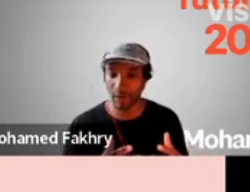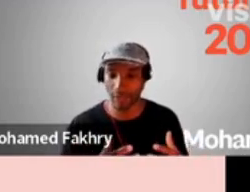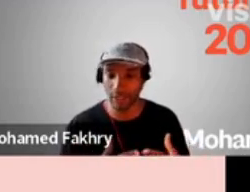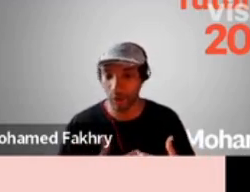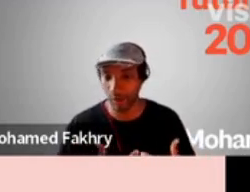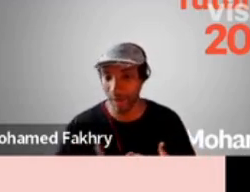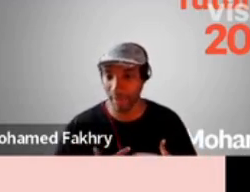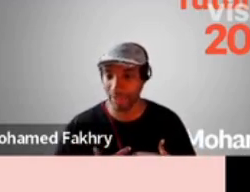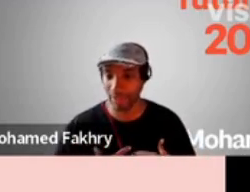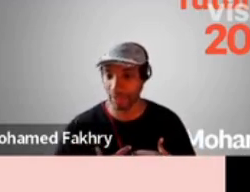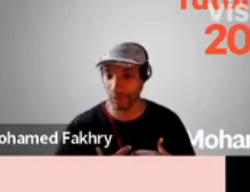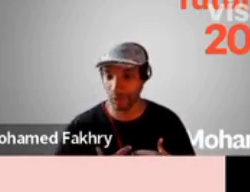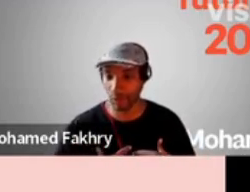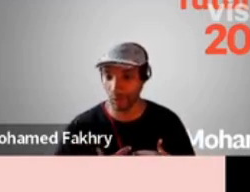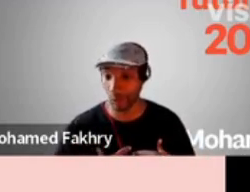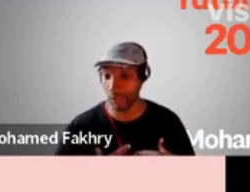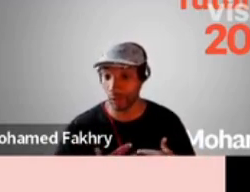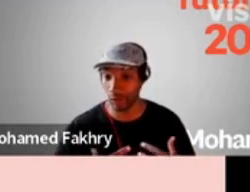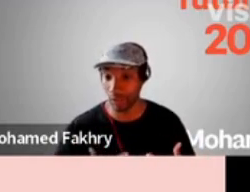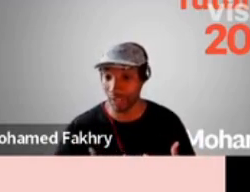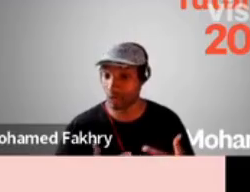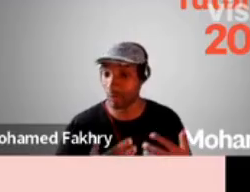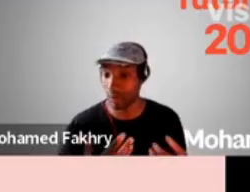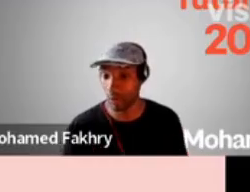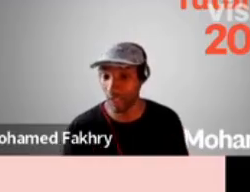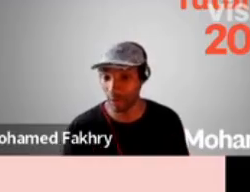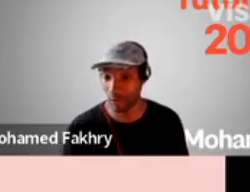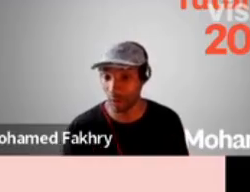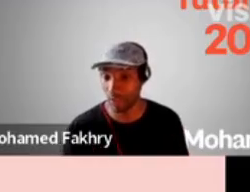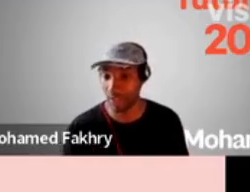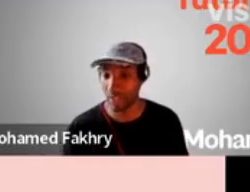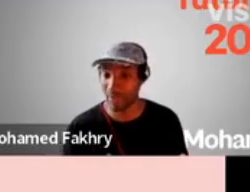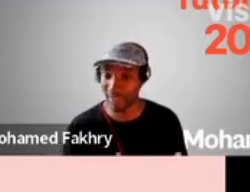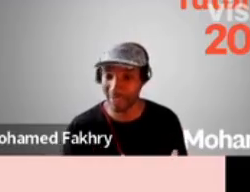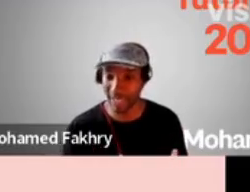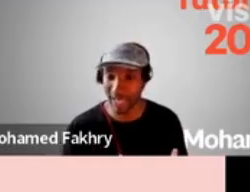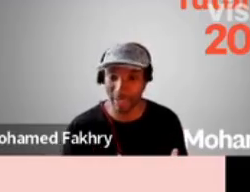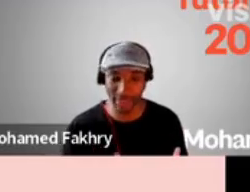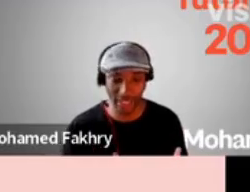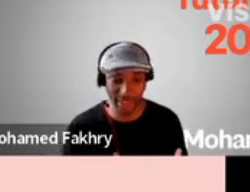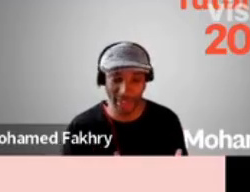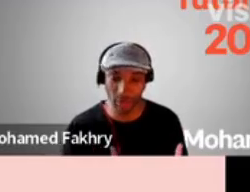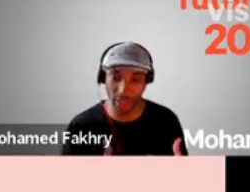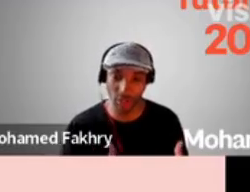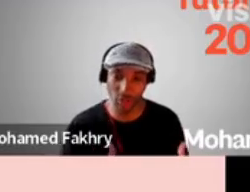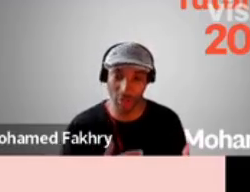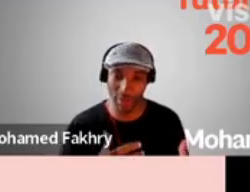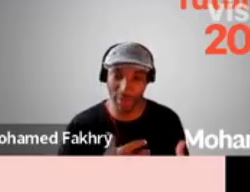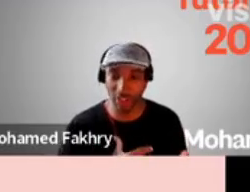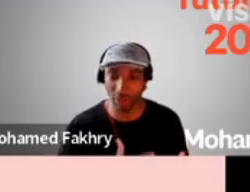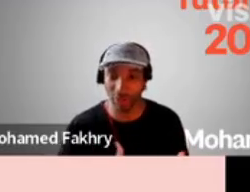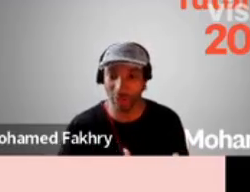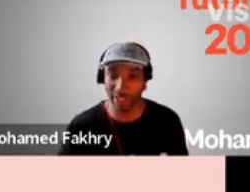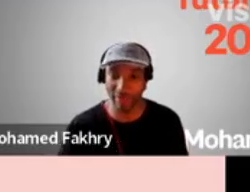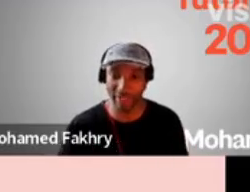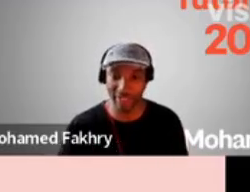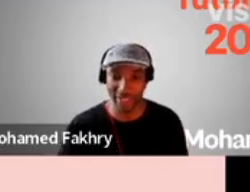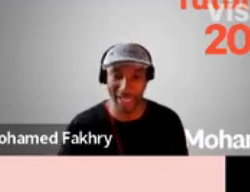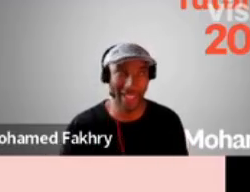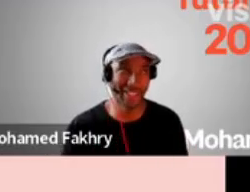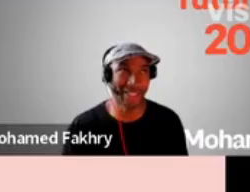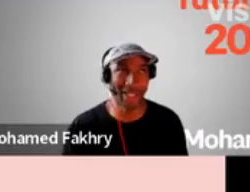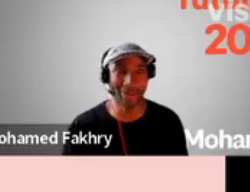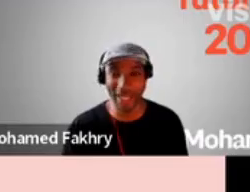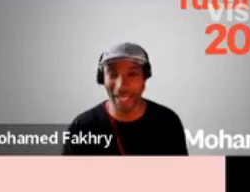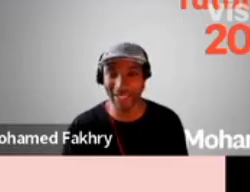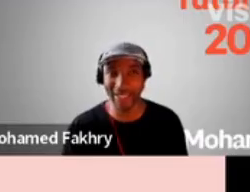is okay, the human being that is, ready to do it has to be willing to do it. But at the same time, it's it really teaches you to be passionate with yourself.